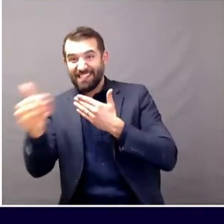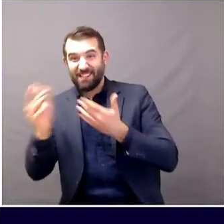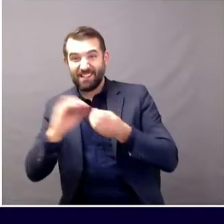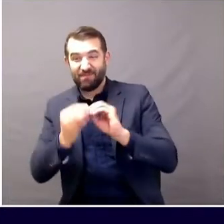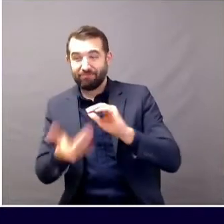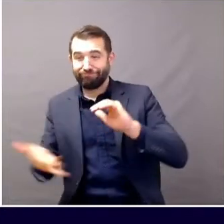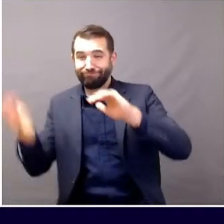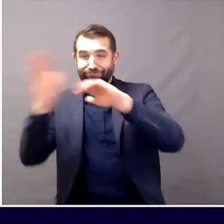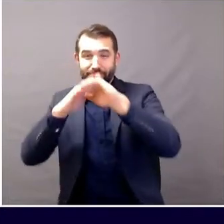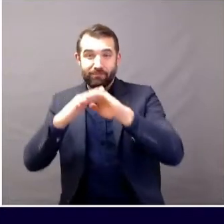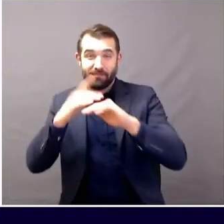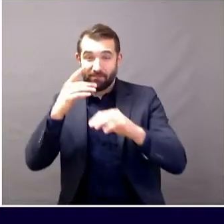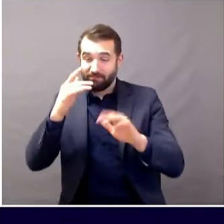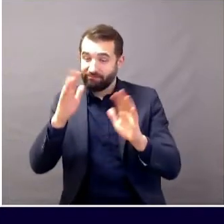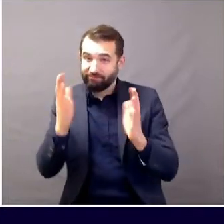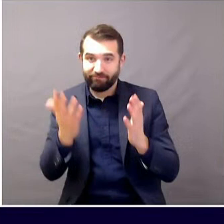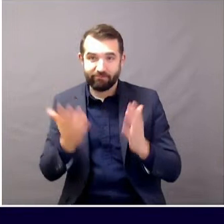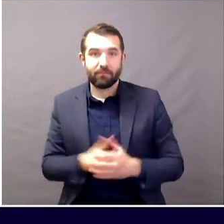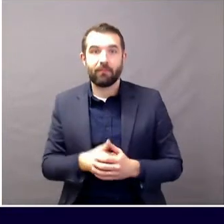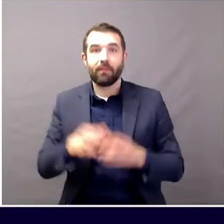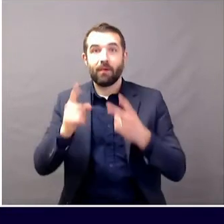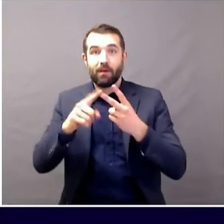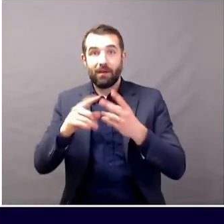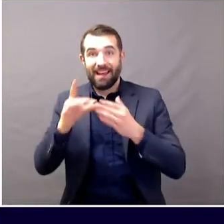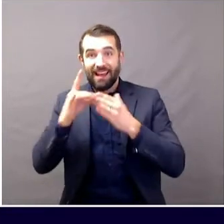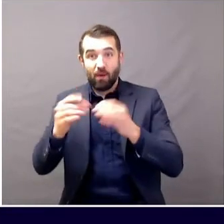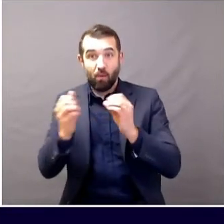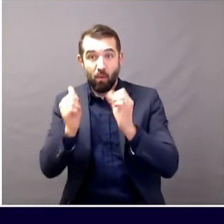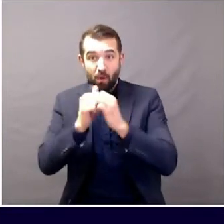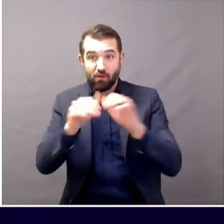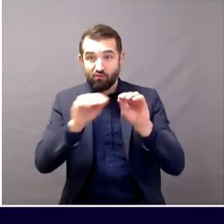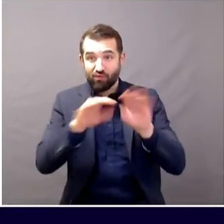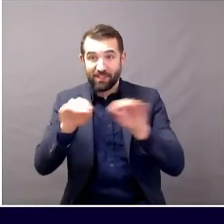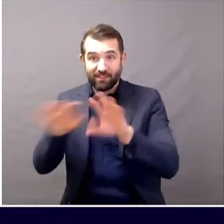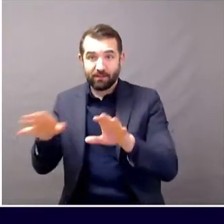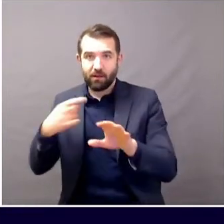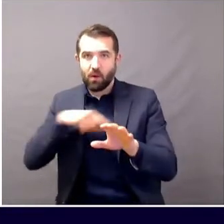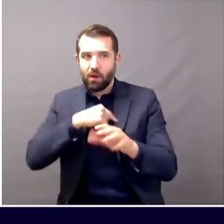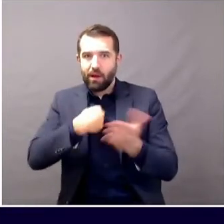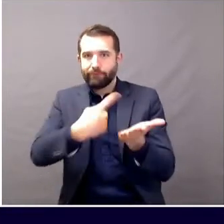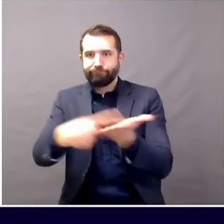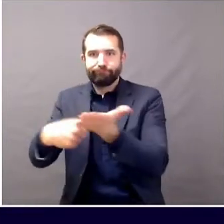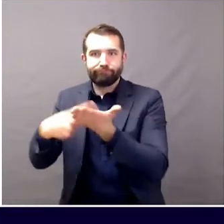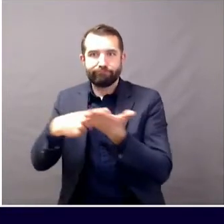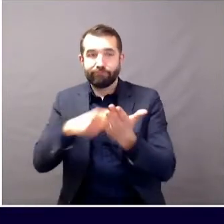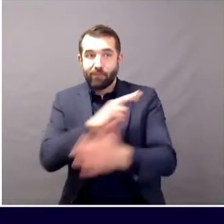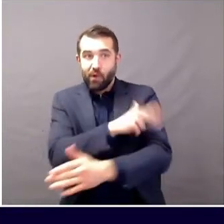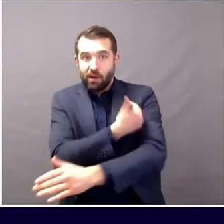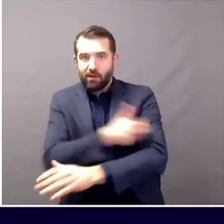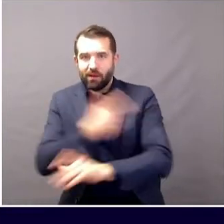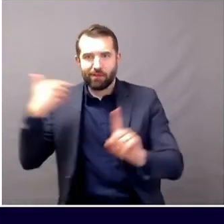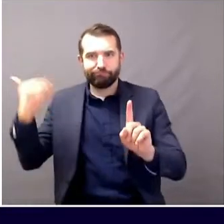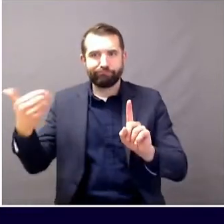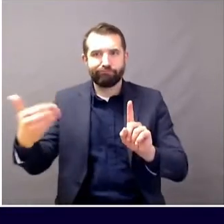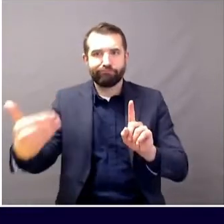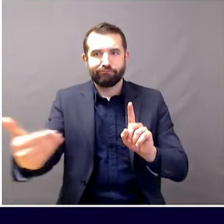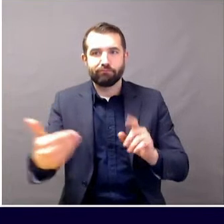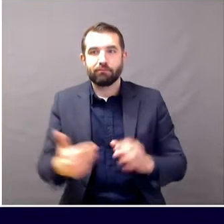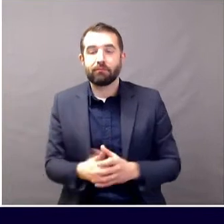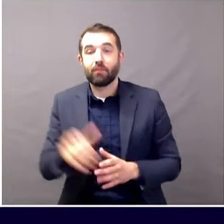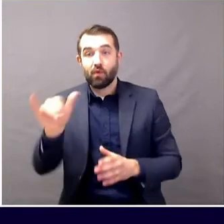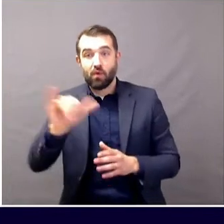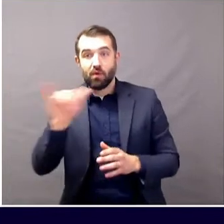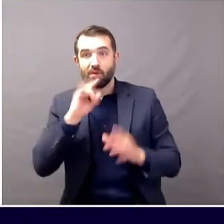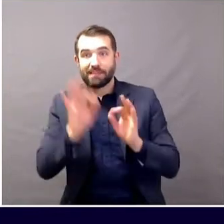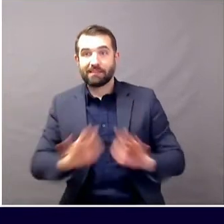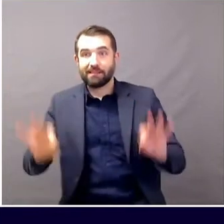cases leading to more outbreaks. Hospitals are fully briefed on that. At the same time, I think it's also important to note that, for example, right now in